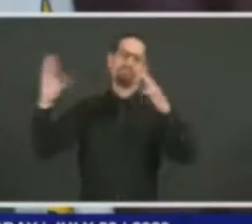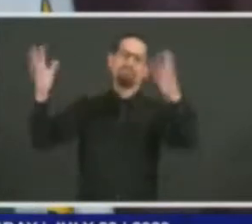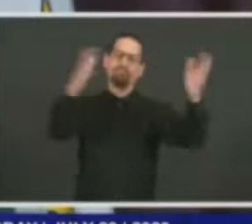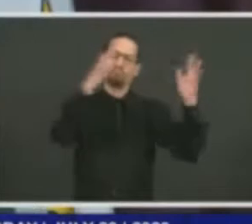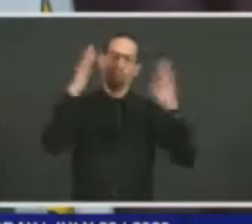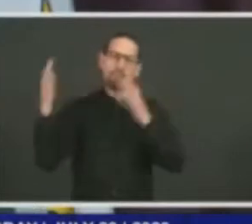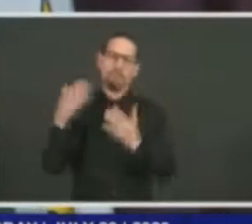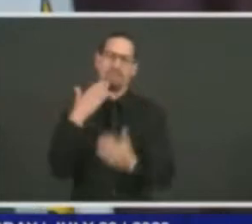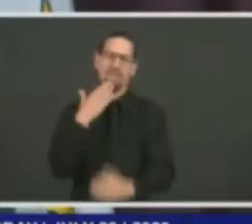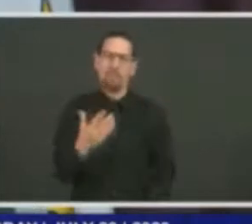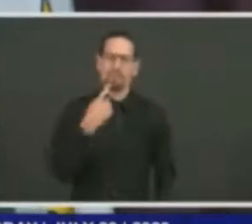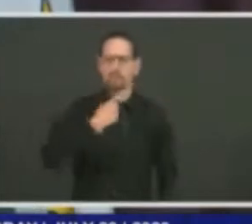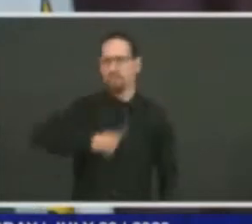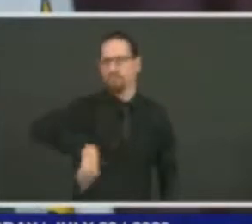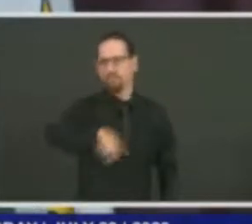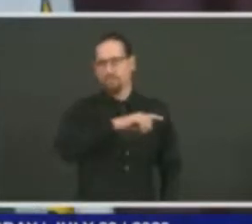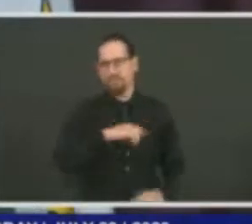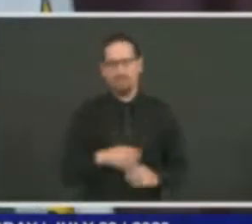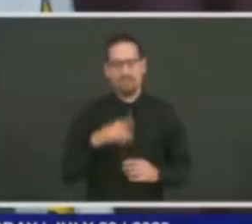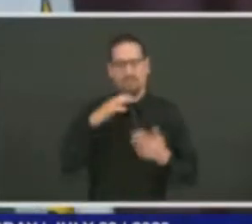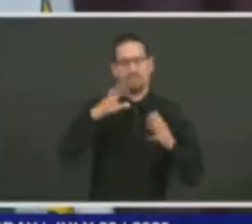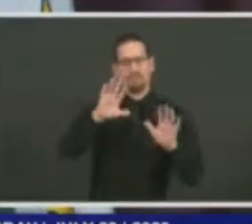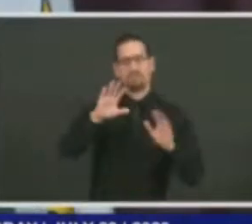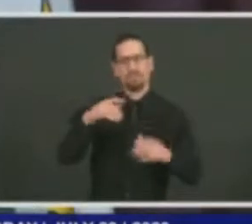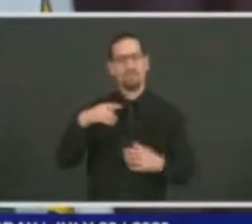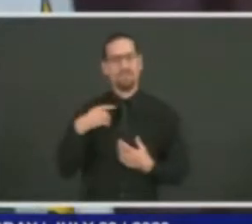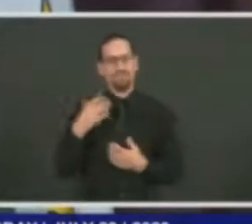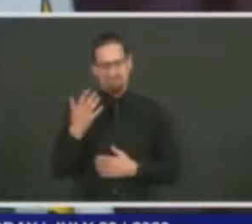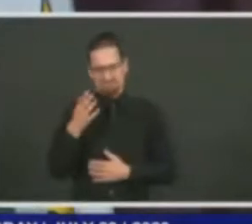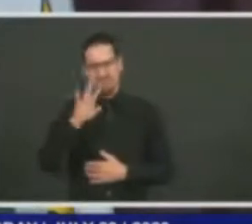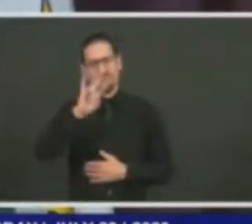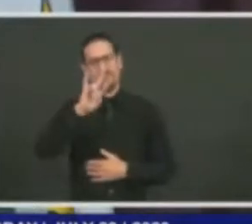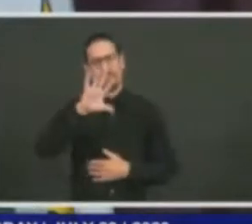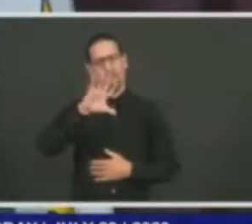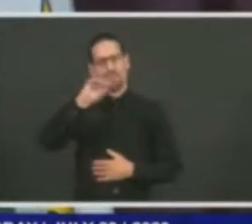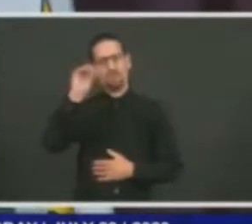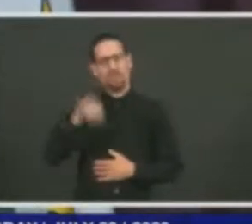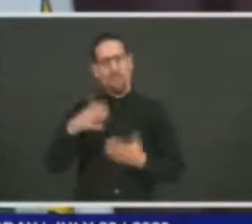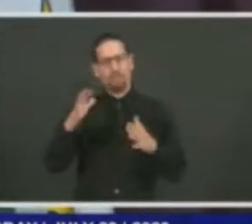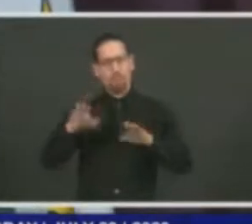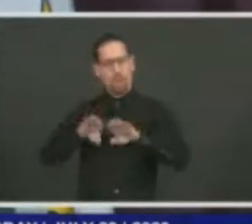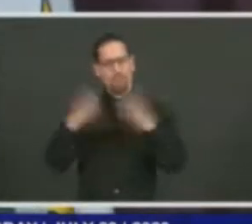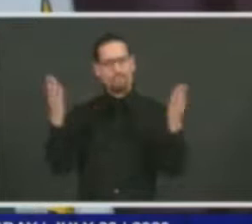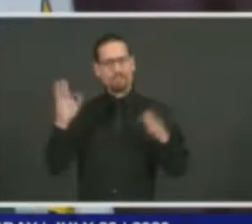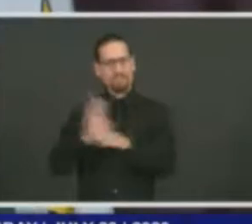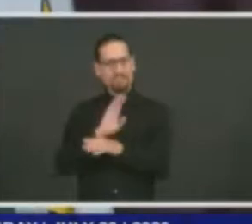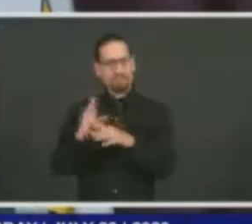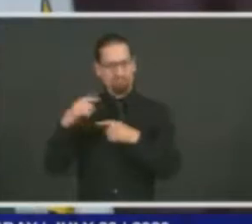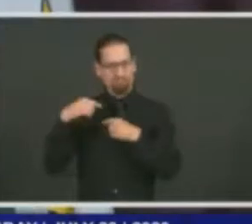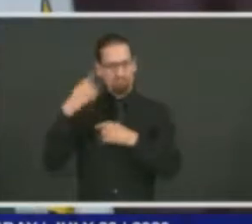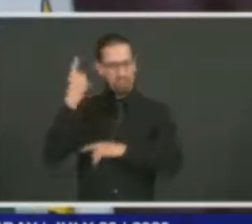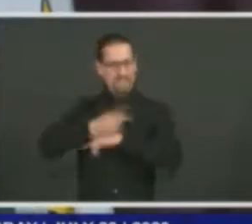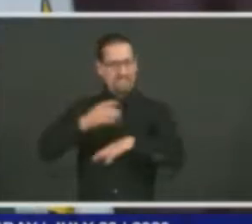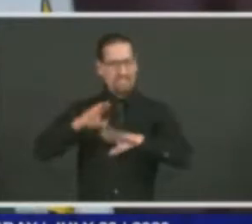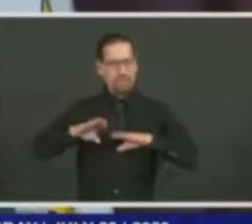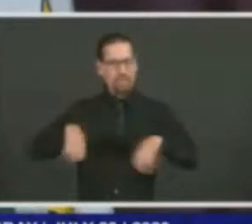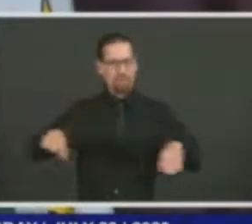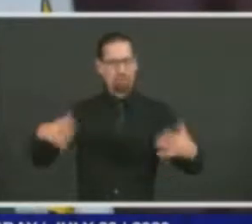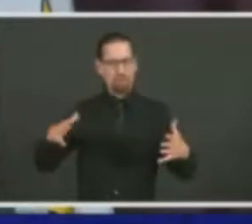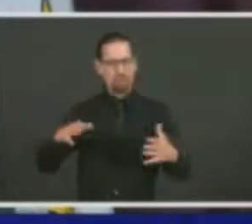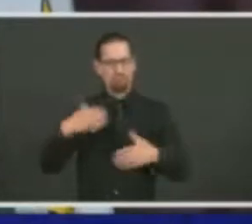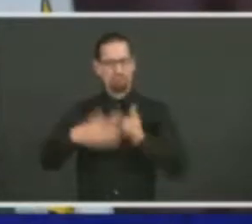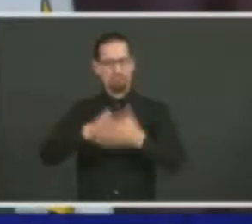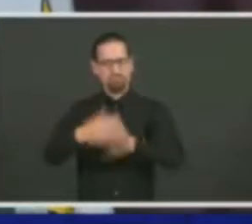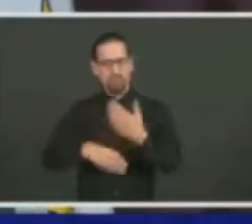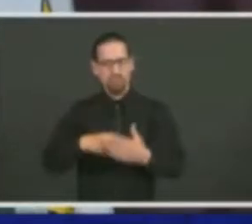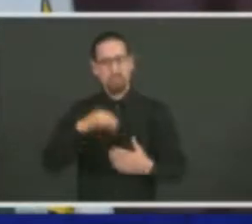We have now more than 75% of our child care system open. We have nearly 8,000 children